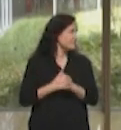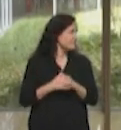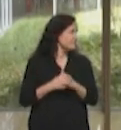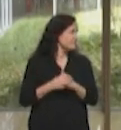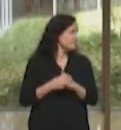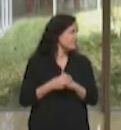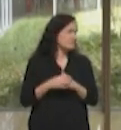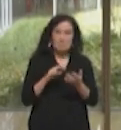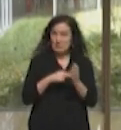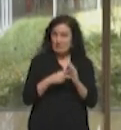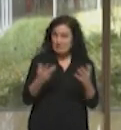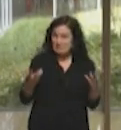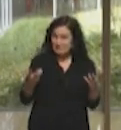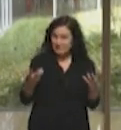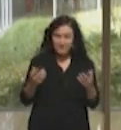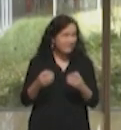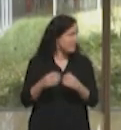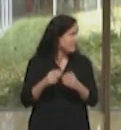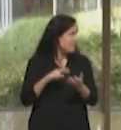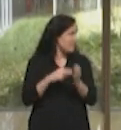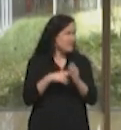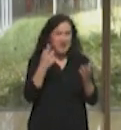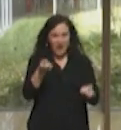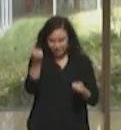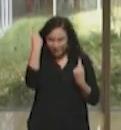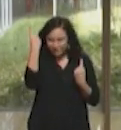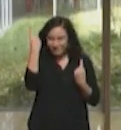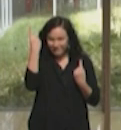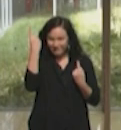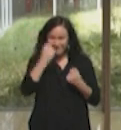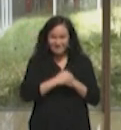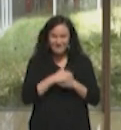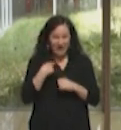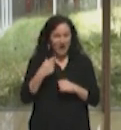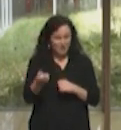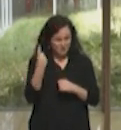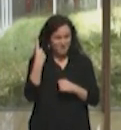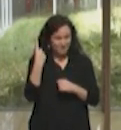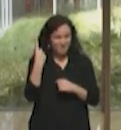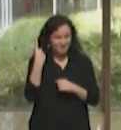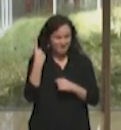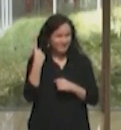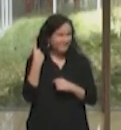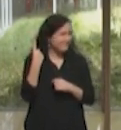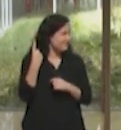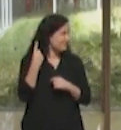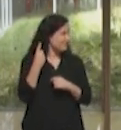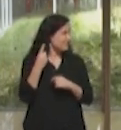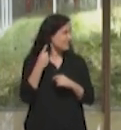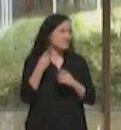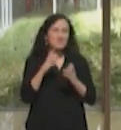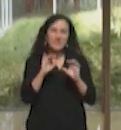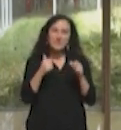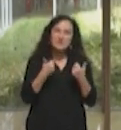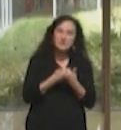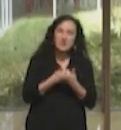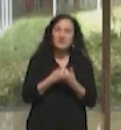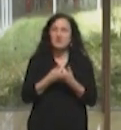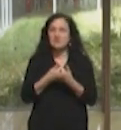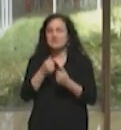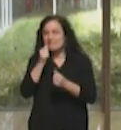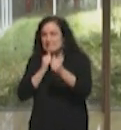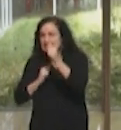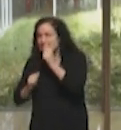What does that mean? It means I get it. I understand the challenges, the trials,